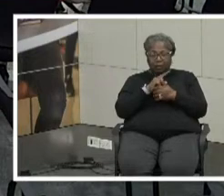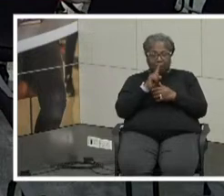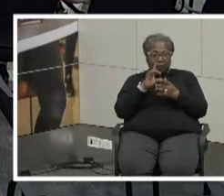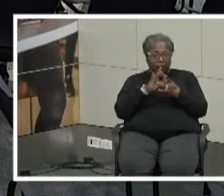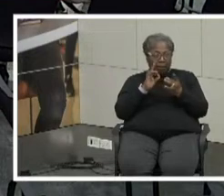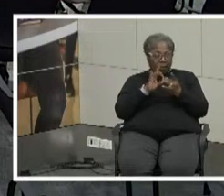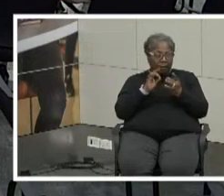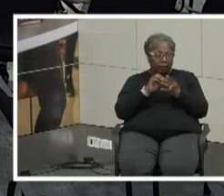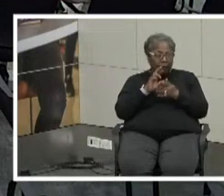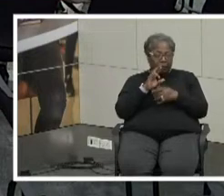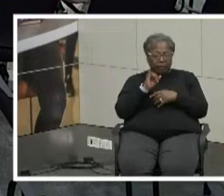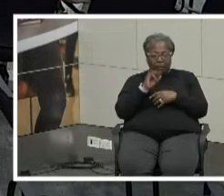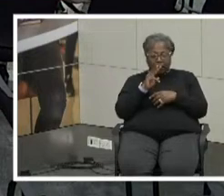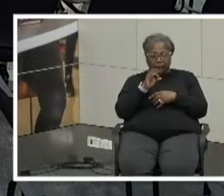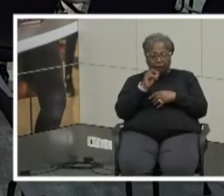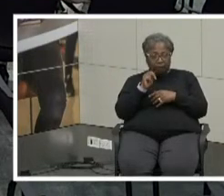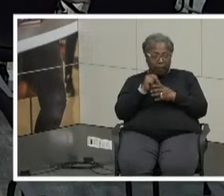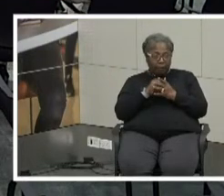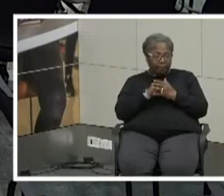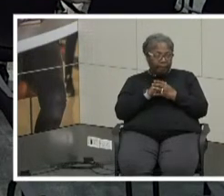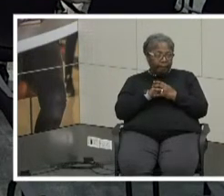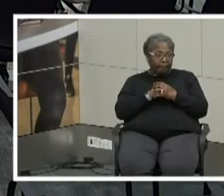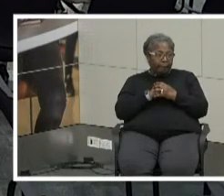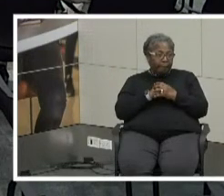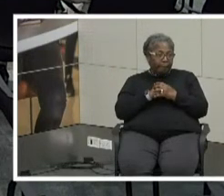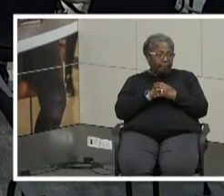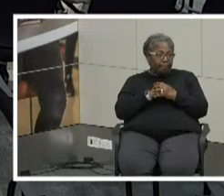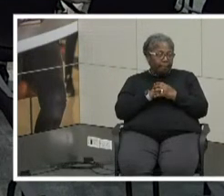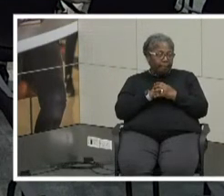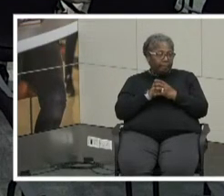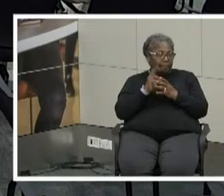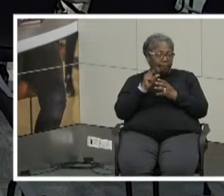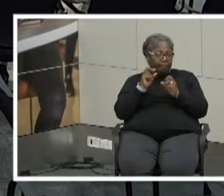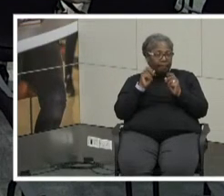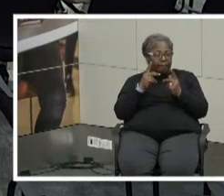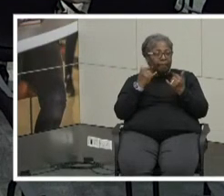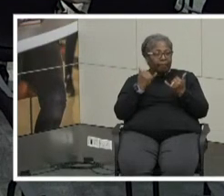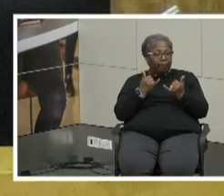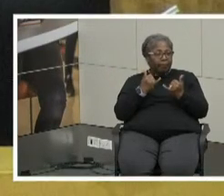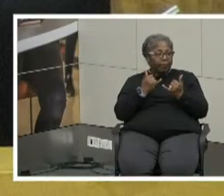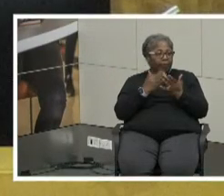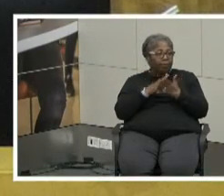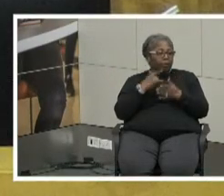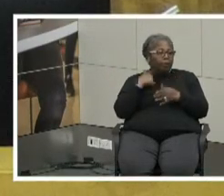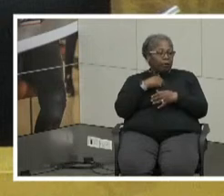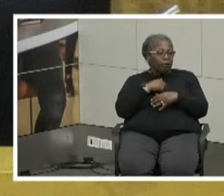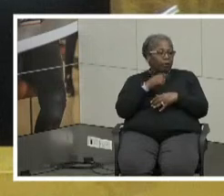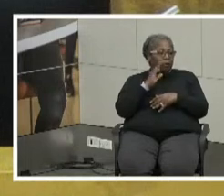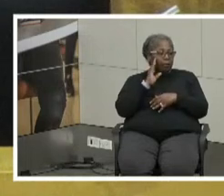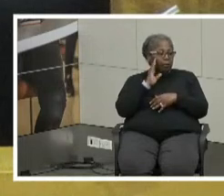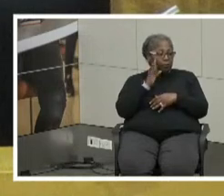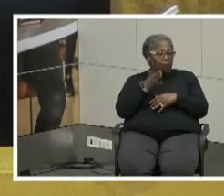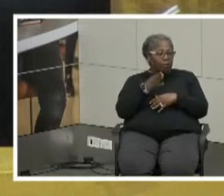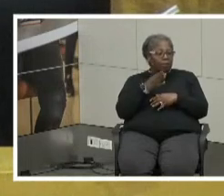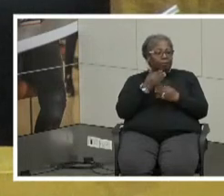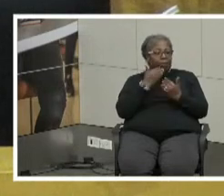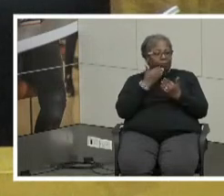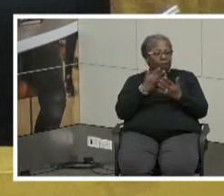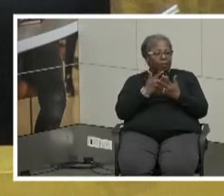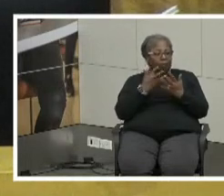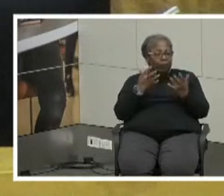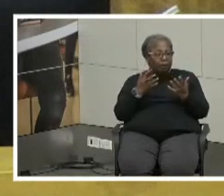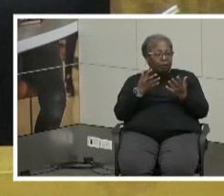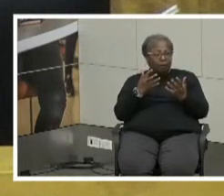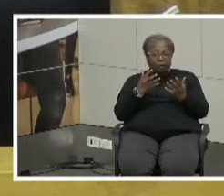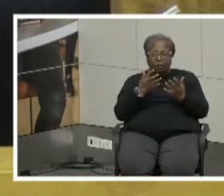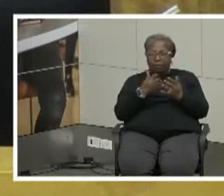Mr Ron no okay all right we are going to thank you very much